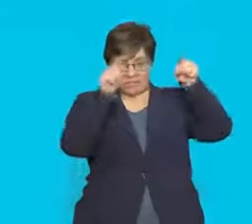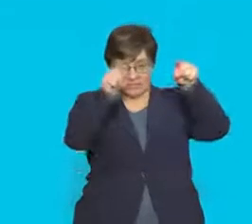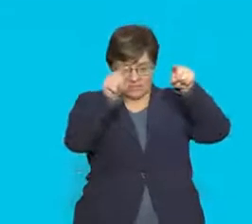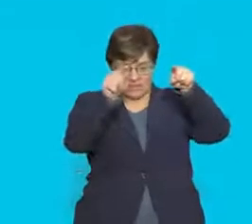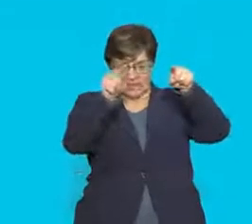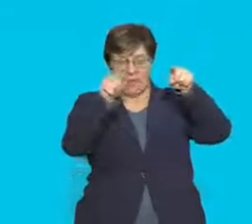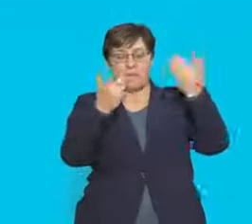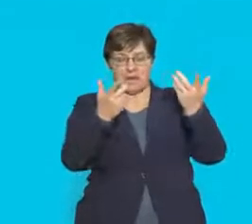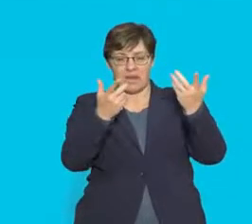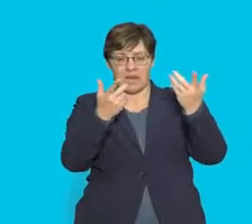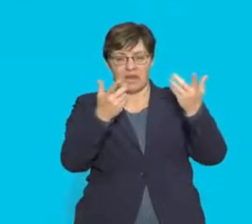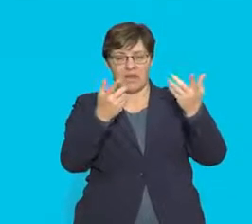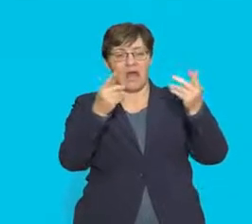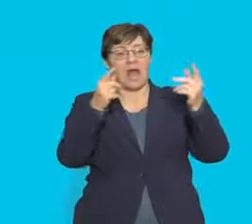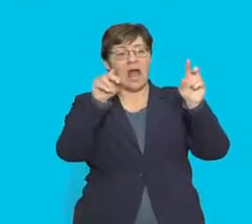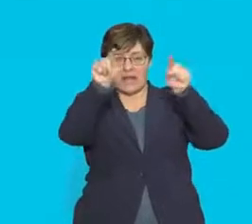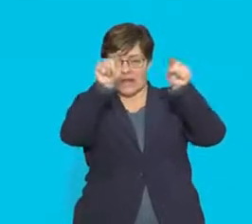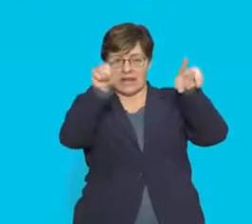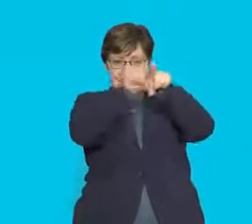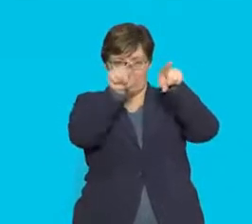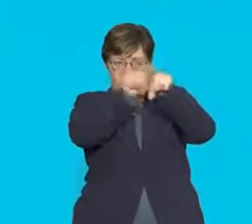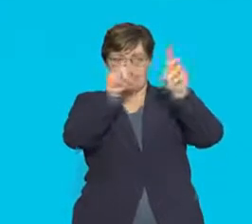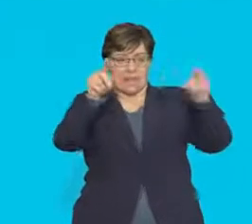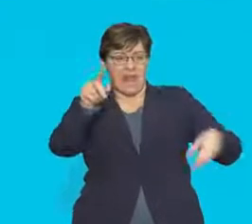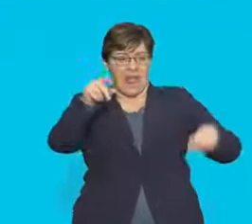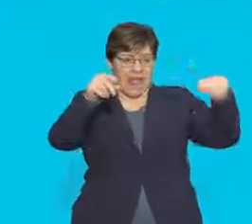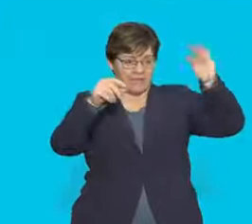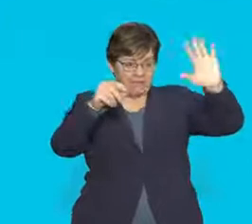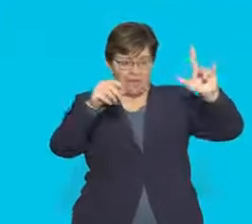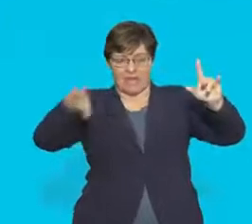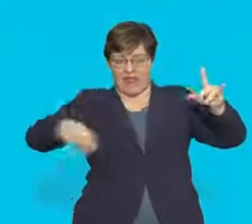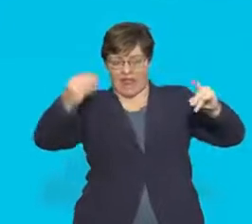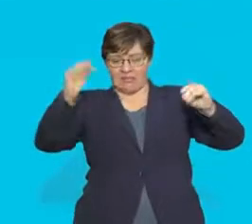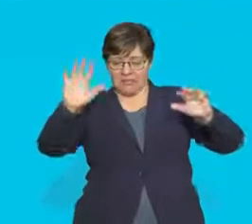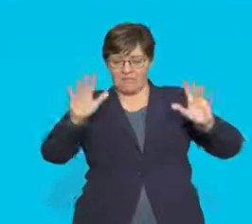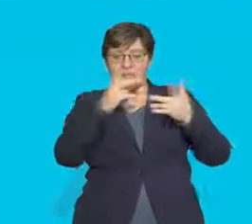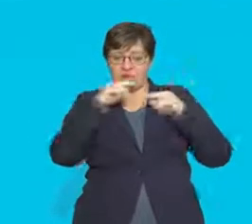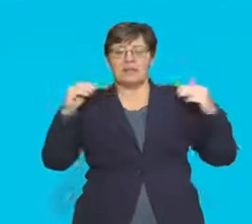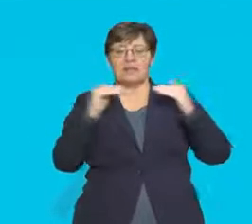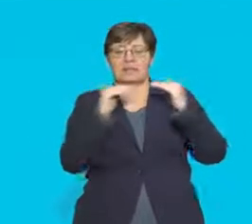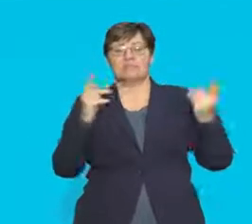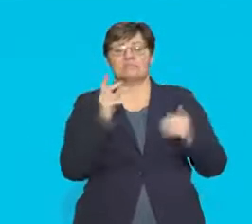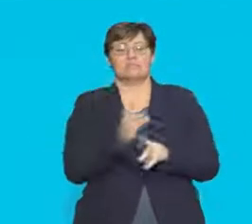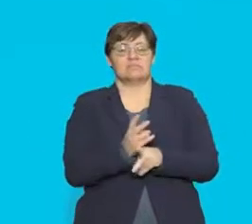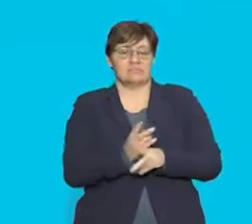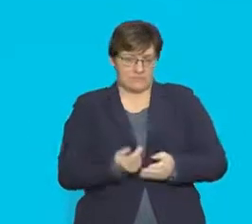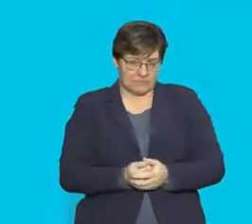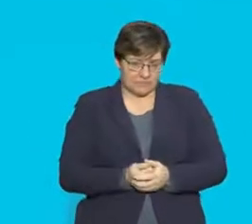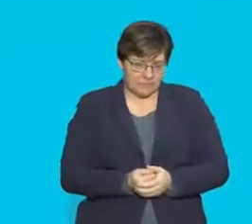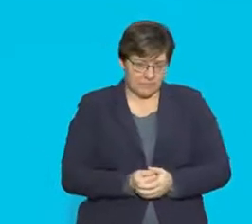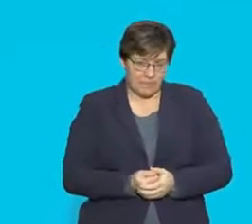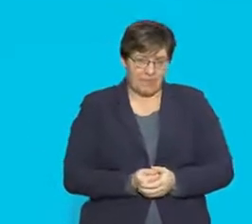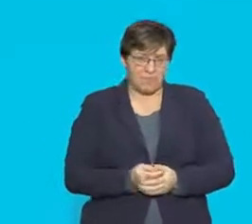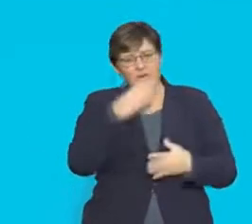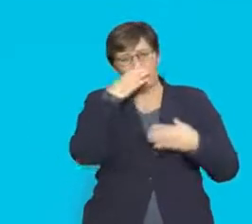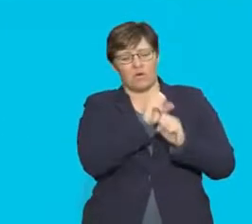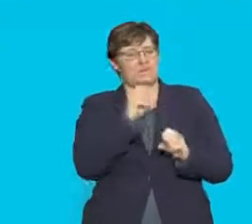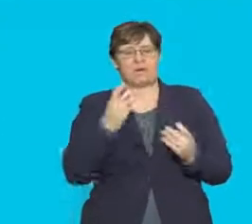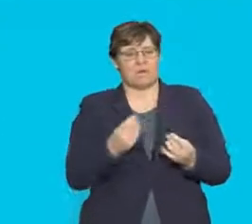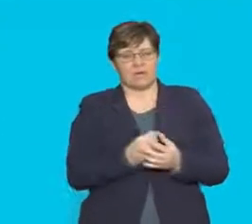will both have five added to it. And when I keep on saying this, I don't want us to mainly focus on numbers, guys, because then